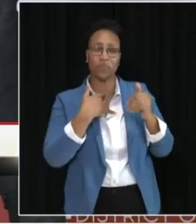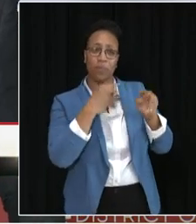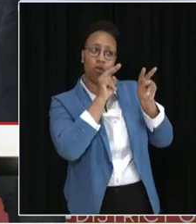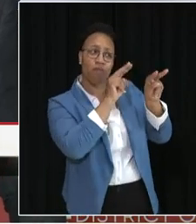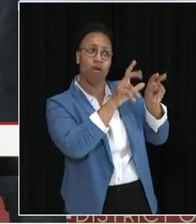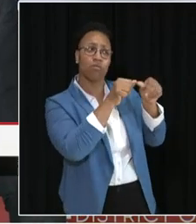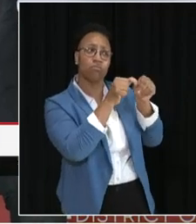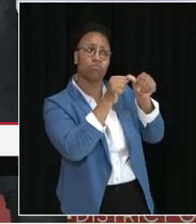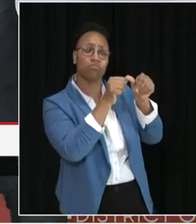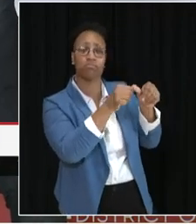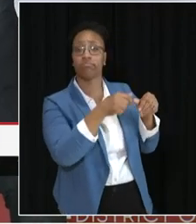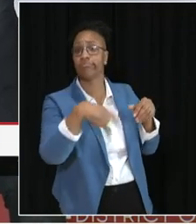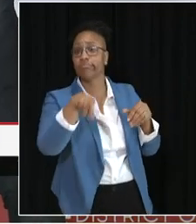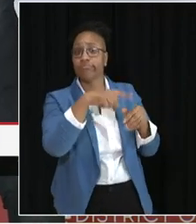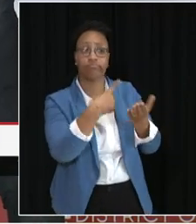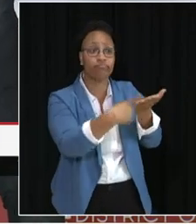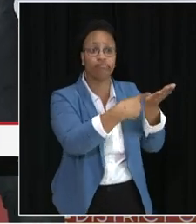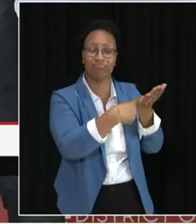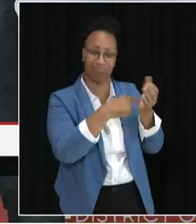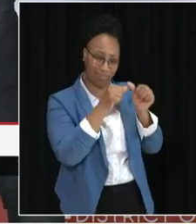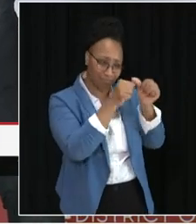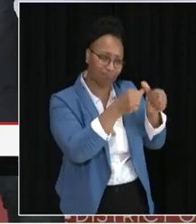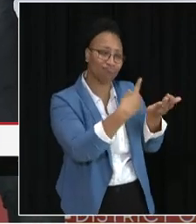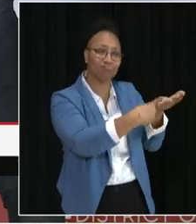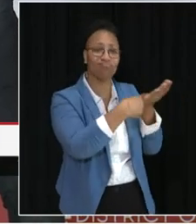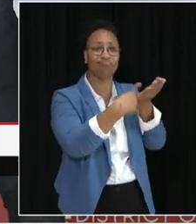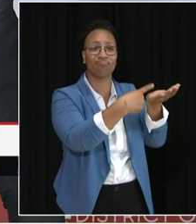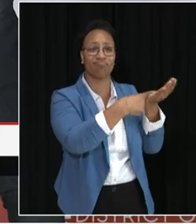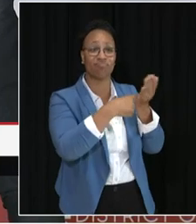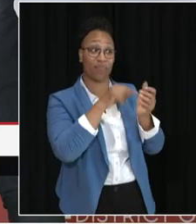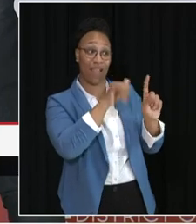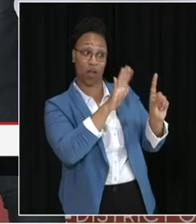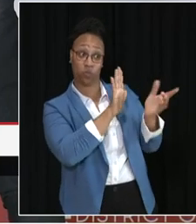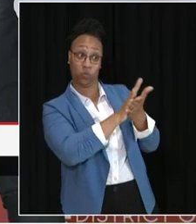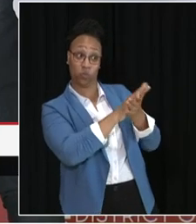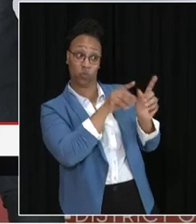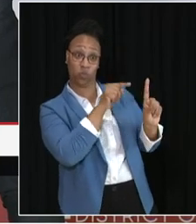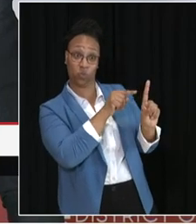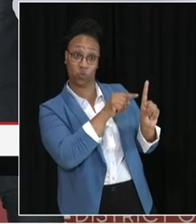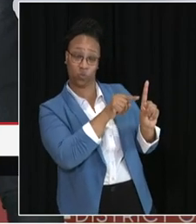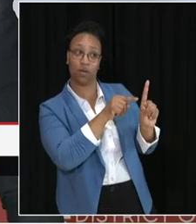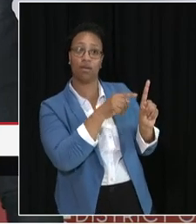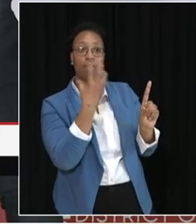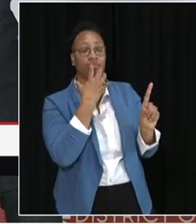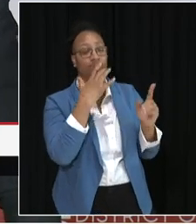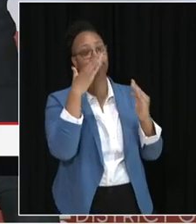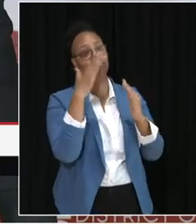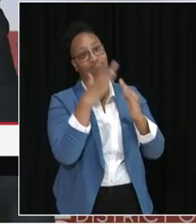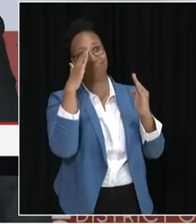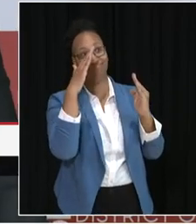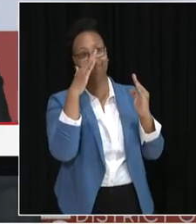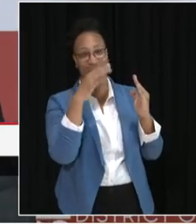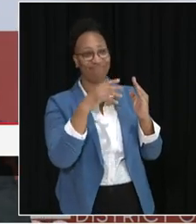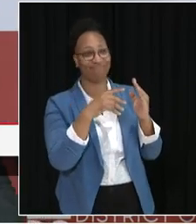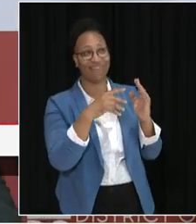conversations, and we look forward to ensuring that the school is a spotlight and a beacon for success for performing